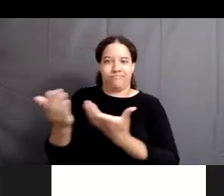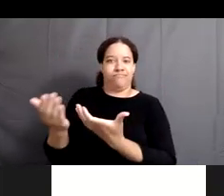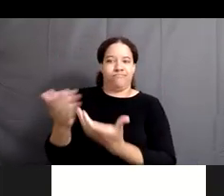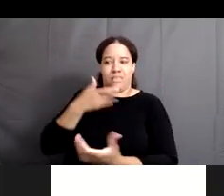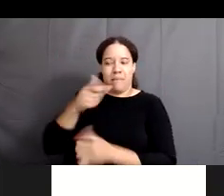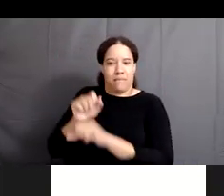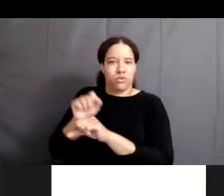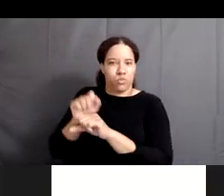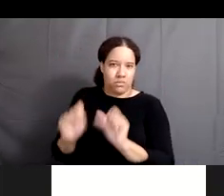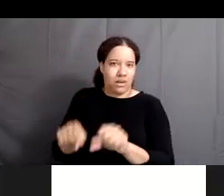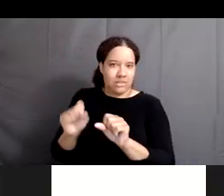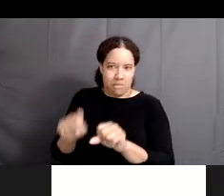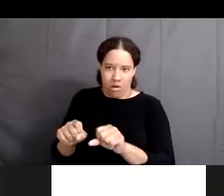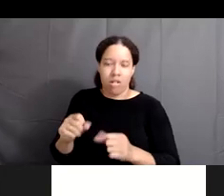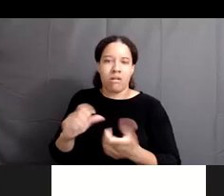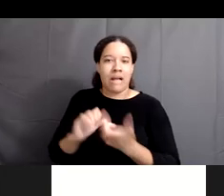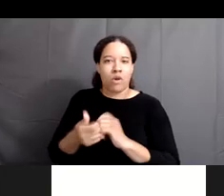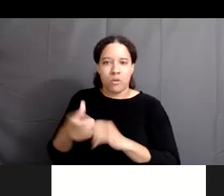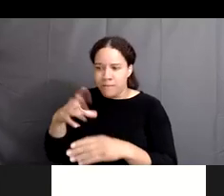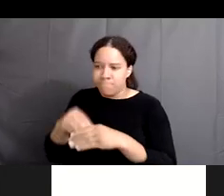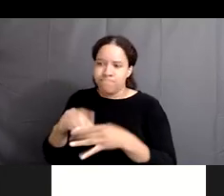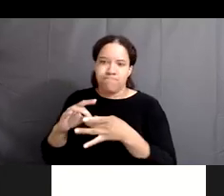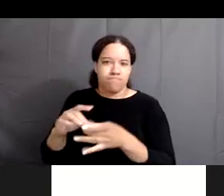strong presence in community. So